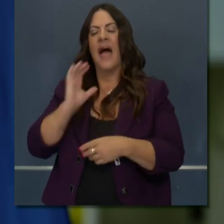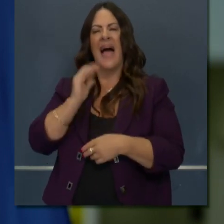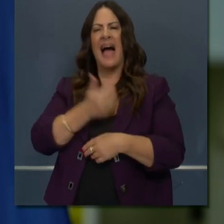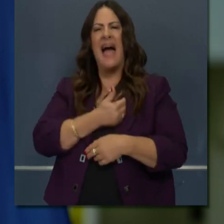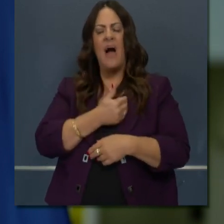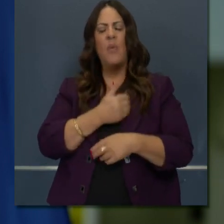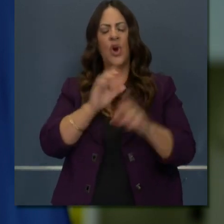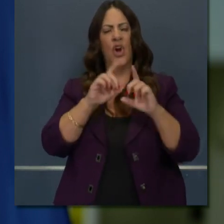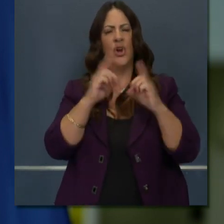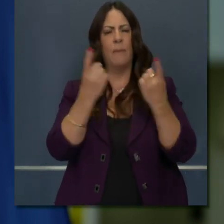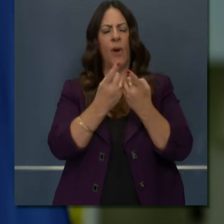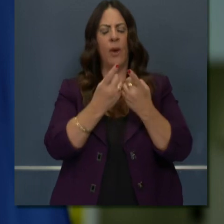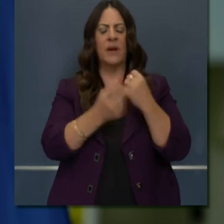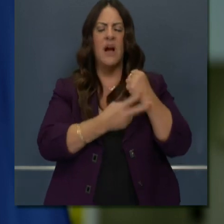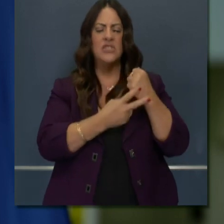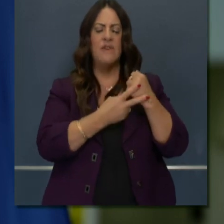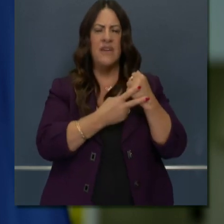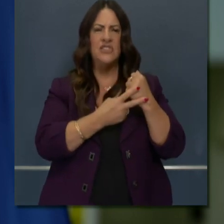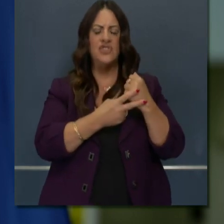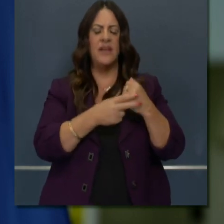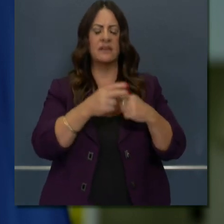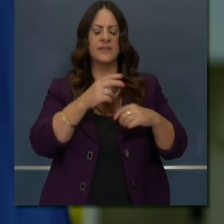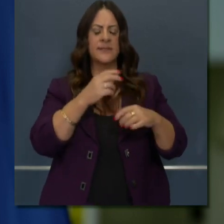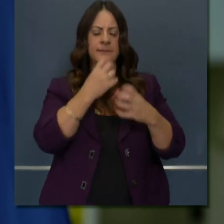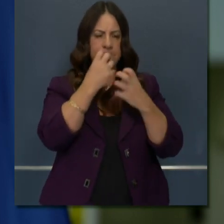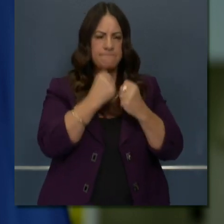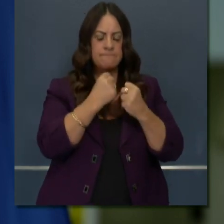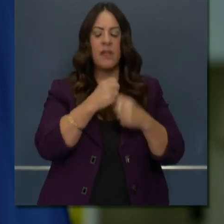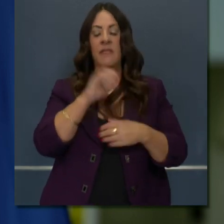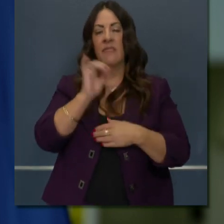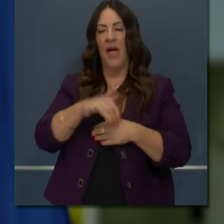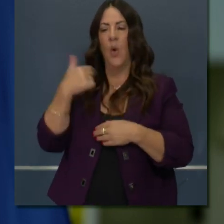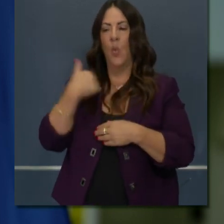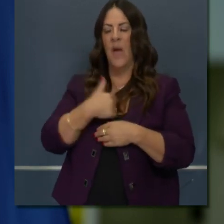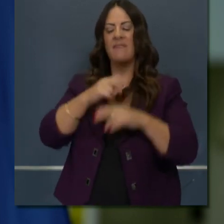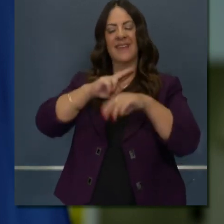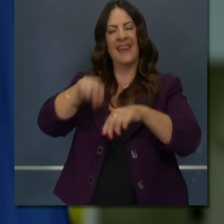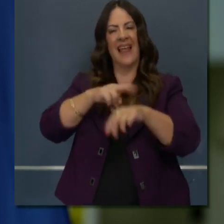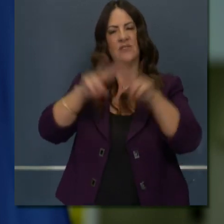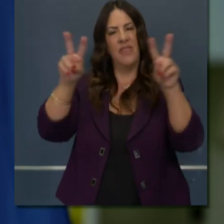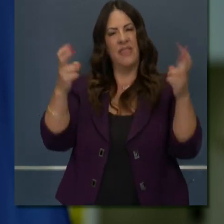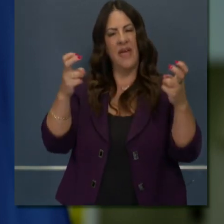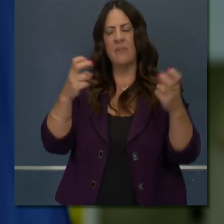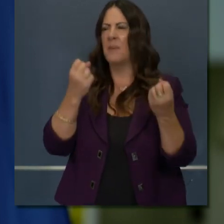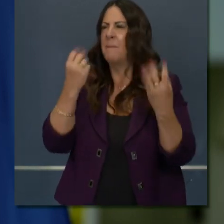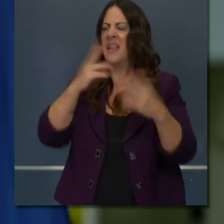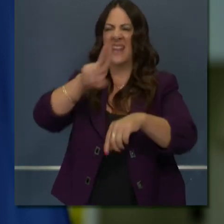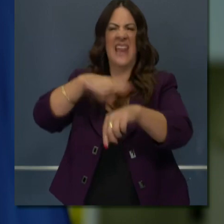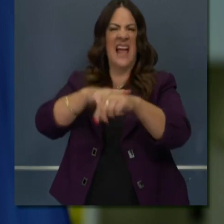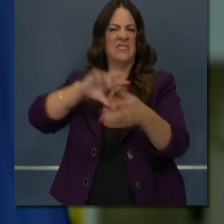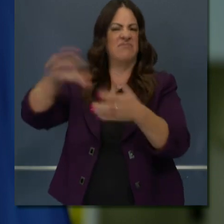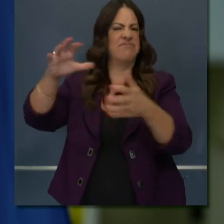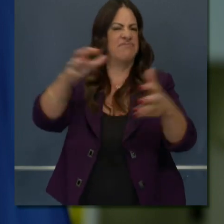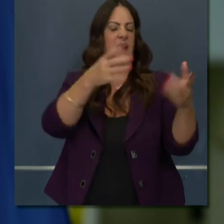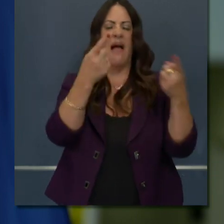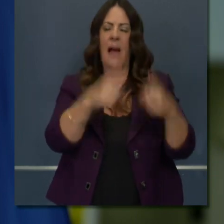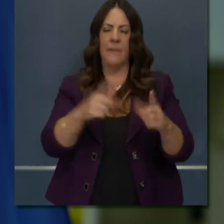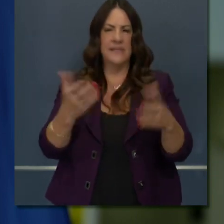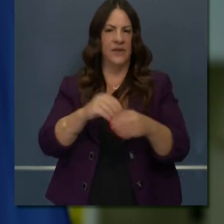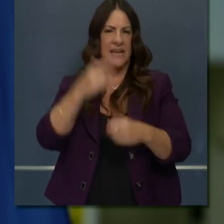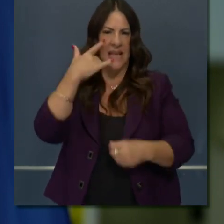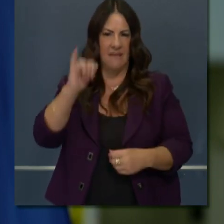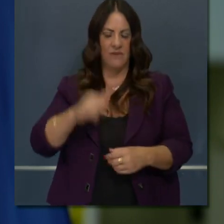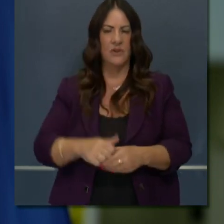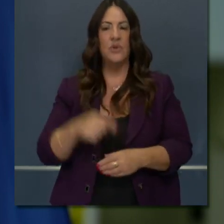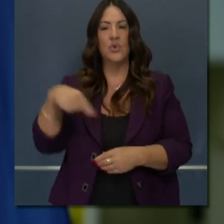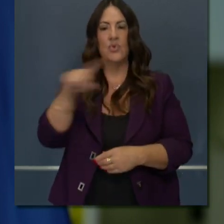natural hazards theme that encompasses a wide range of natural disasters that occur in the state. So you've just had